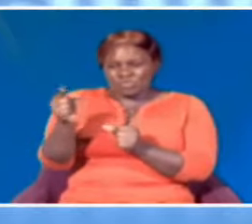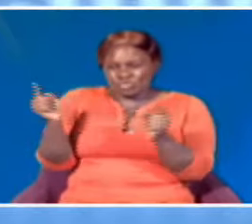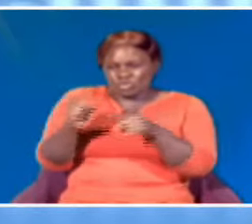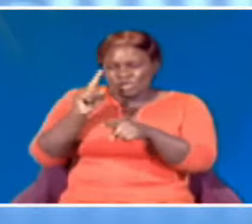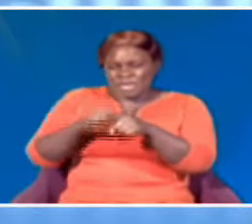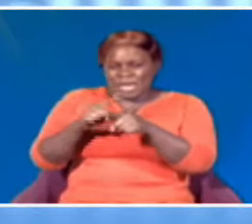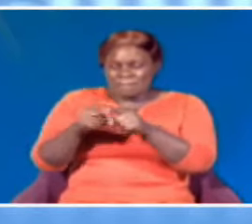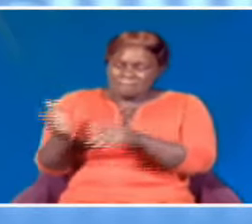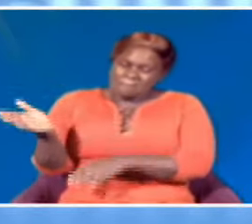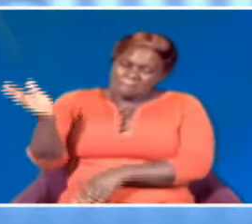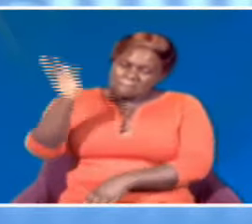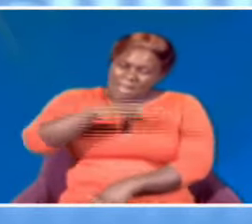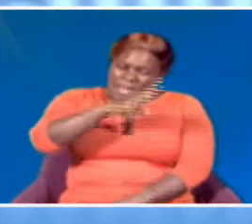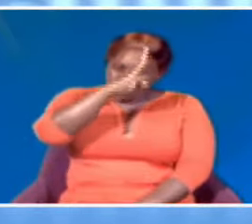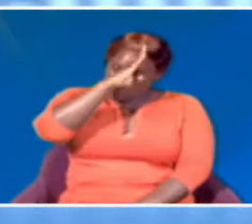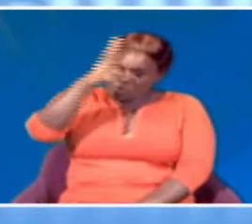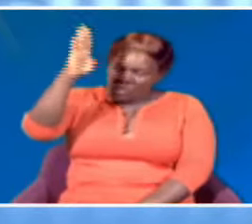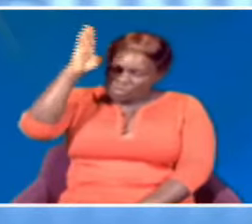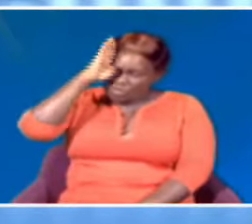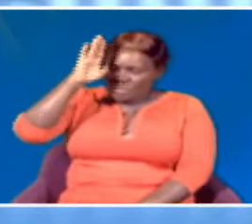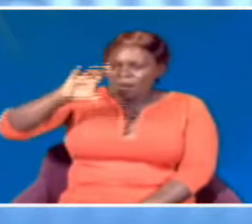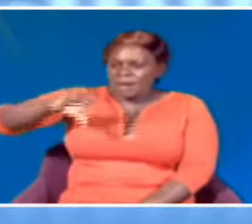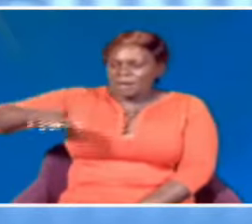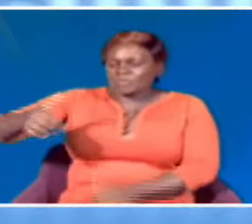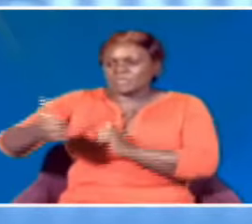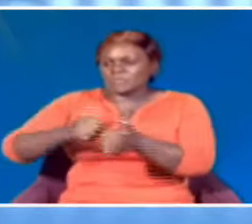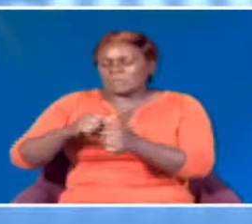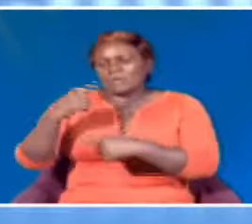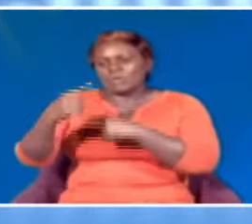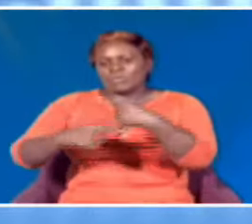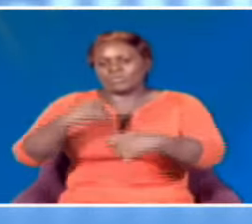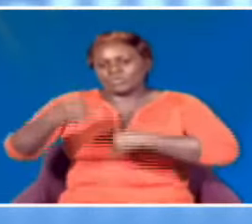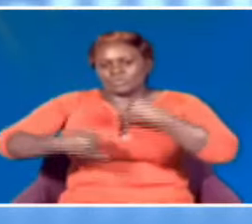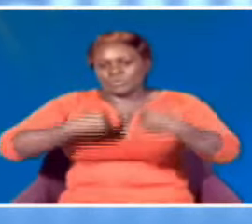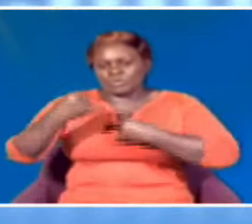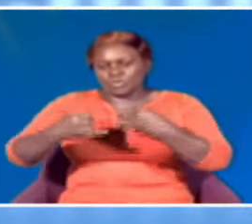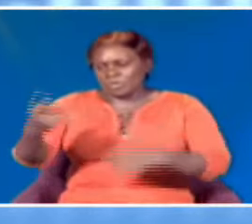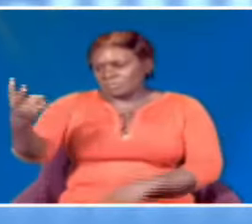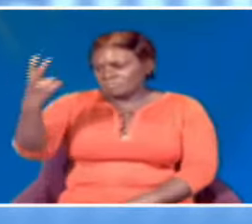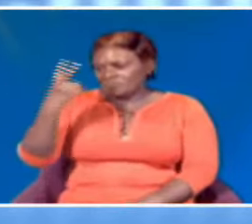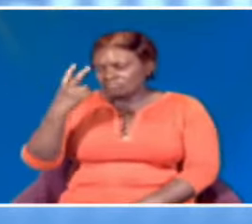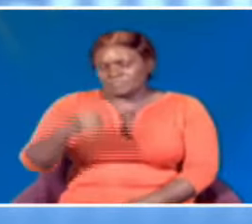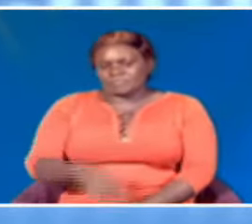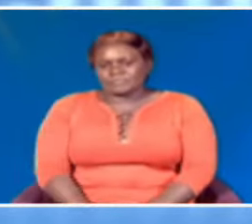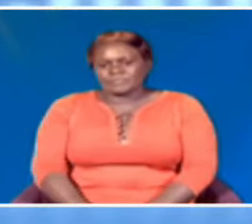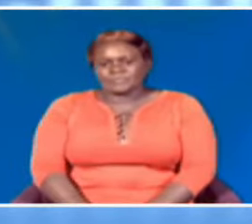minutes, we'll be back in Bungoma for the sports. Do continue to enjoy the rest of your viewing.